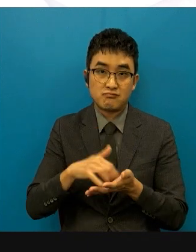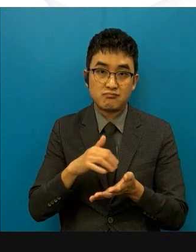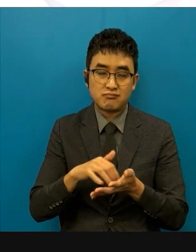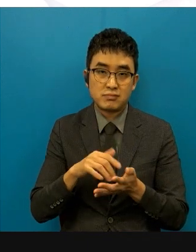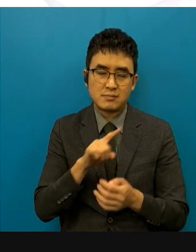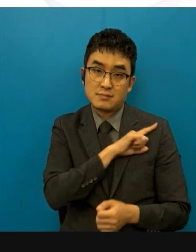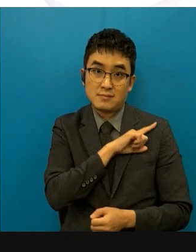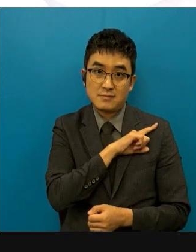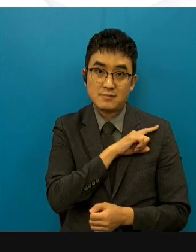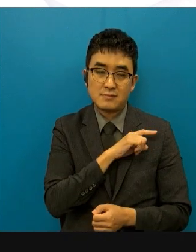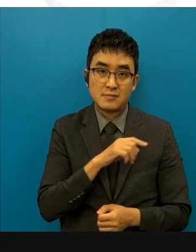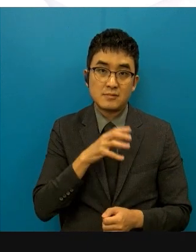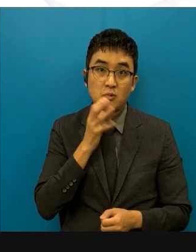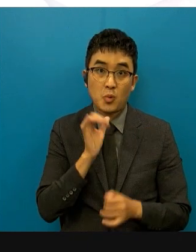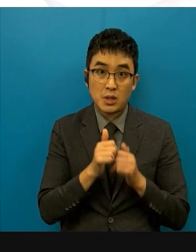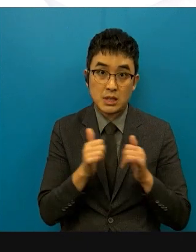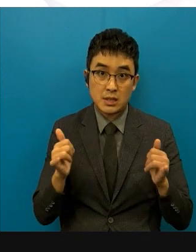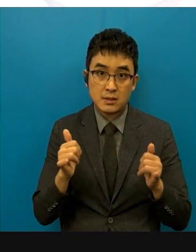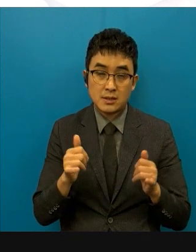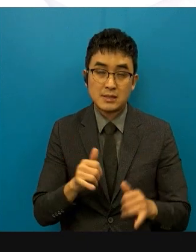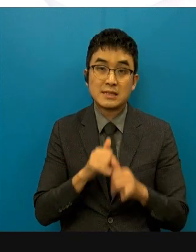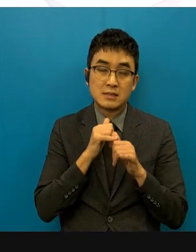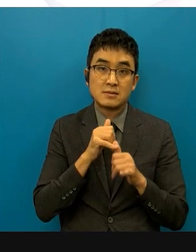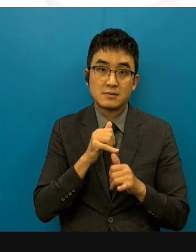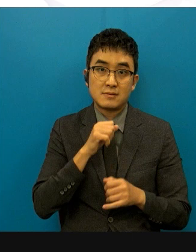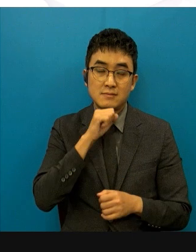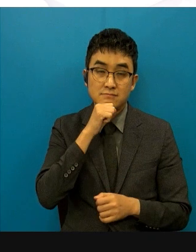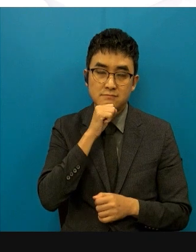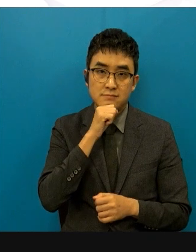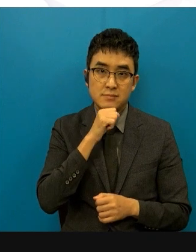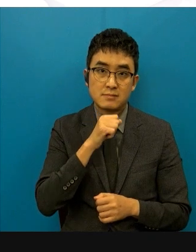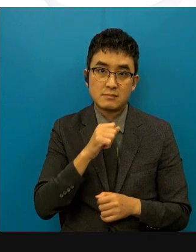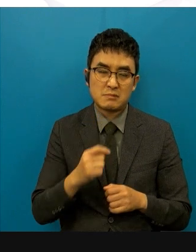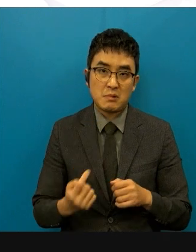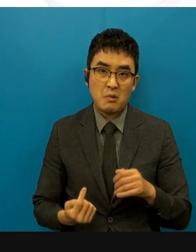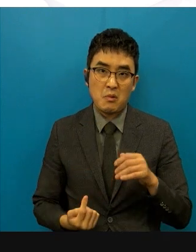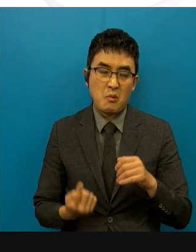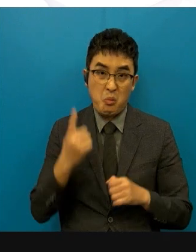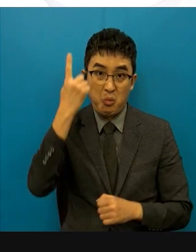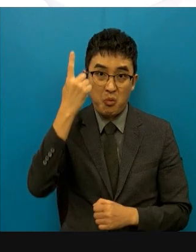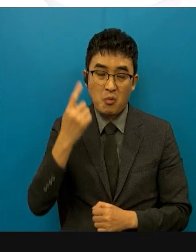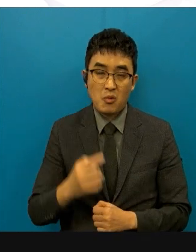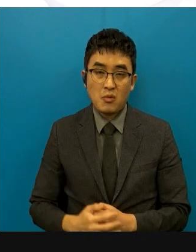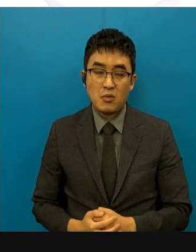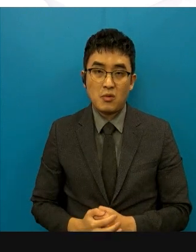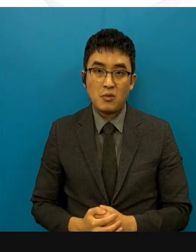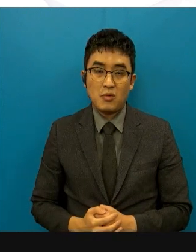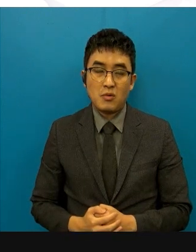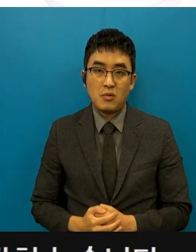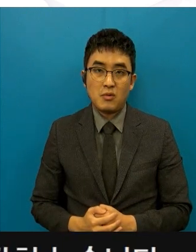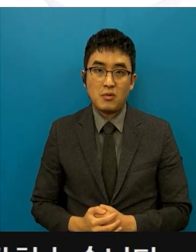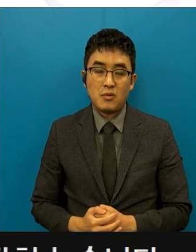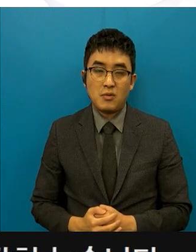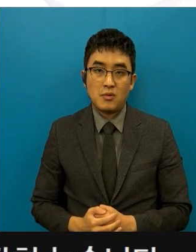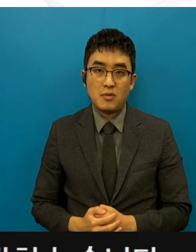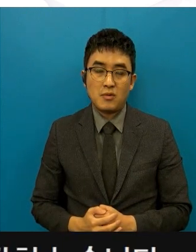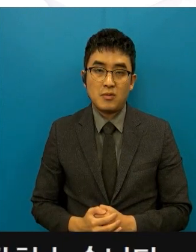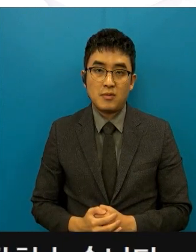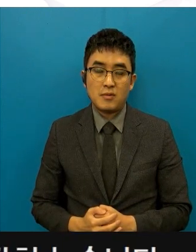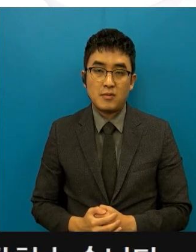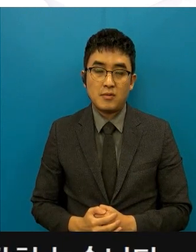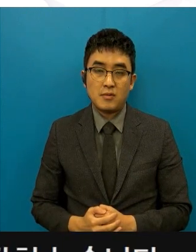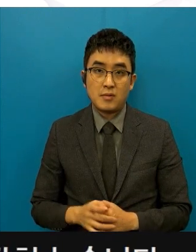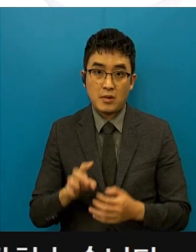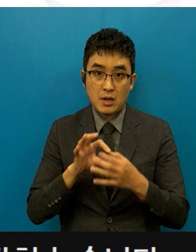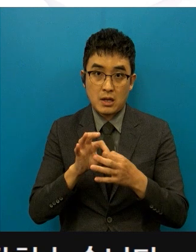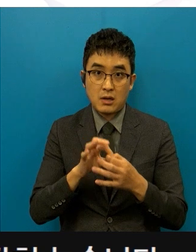As a result, the suicide rate of young is high and poverty rate among elderly is